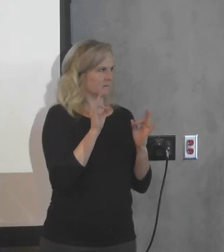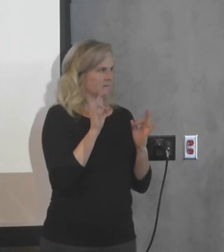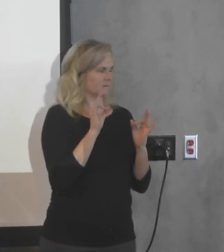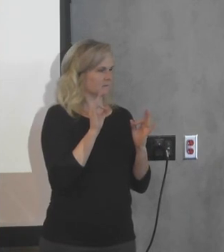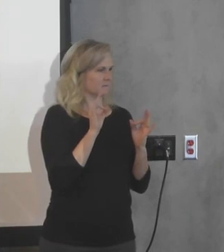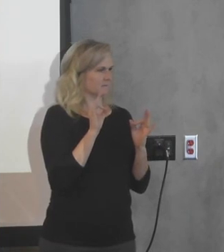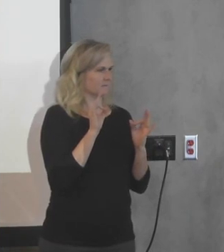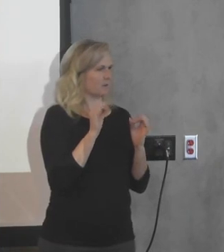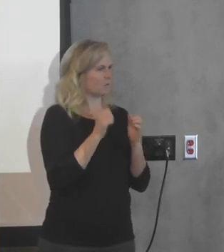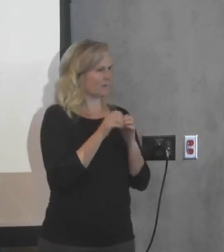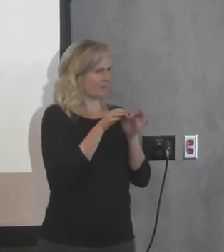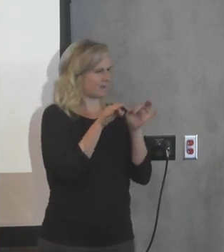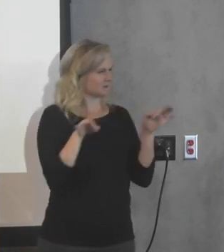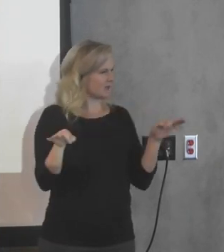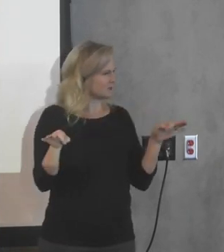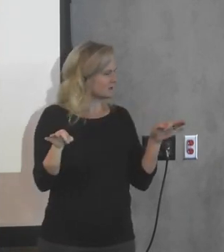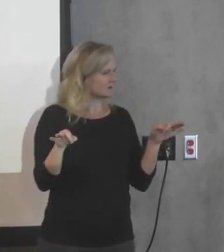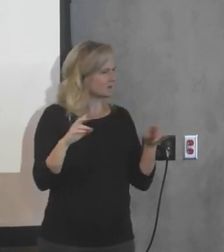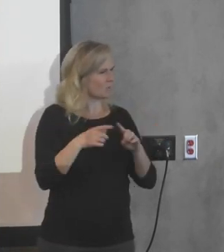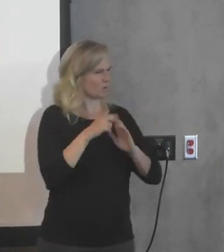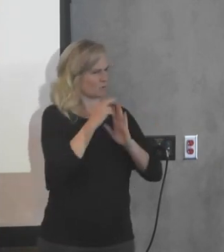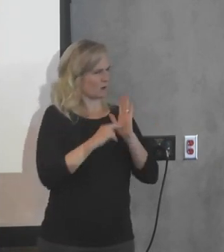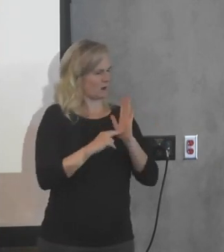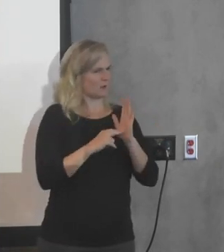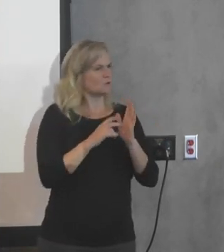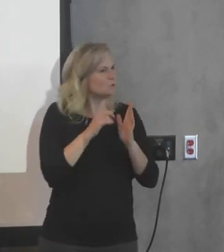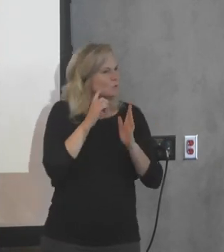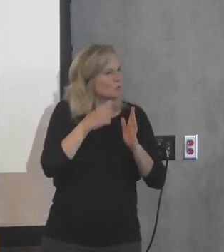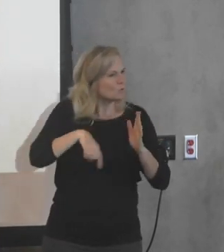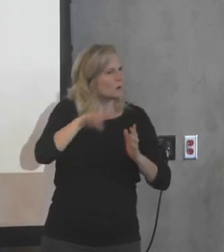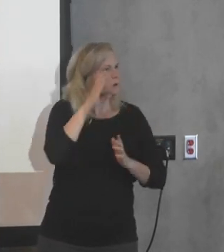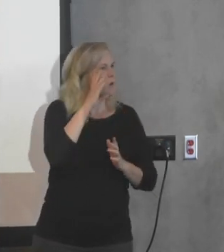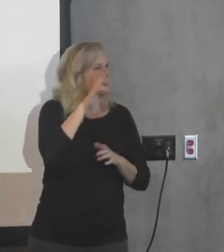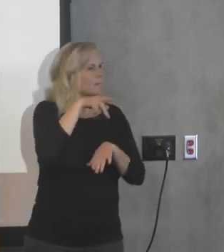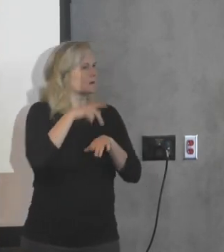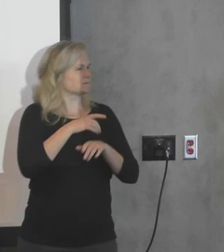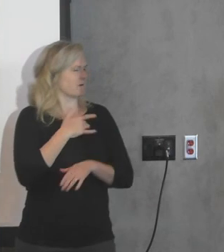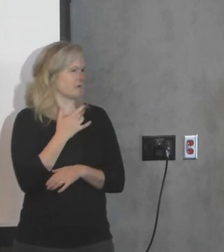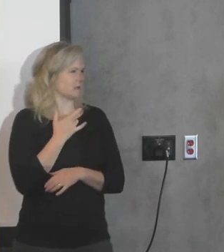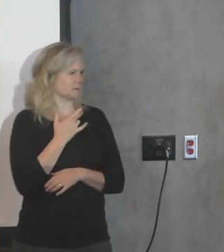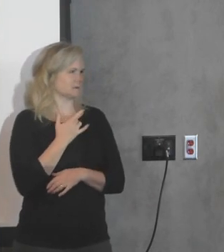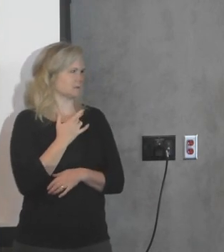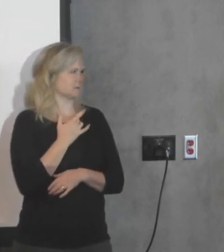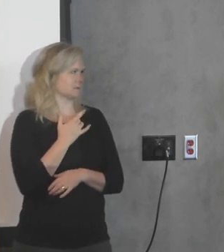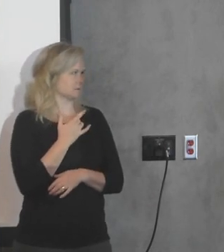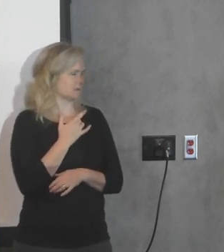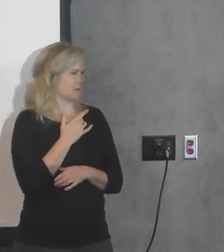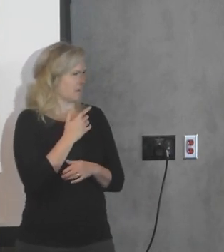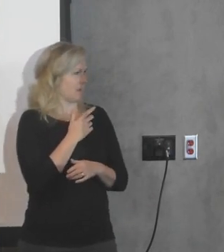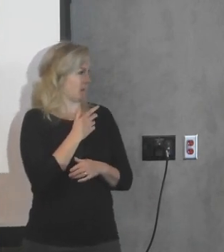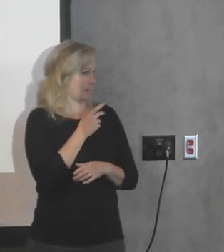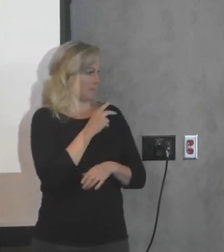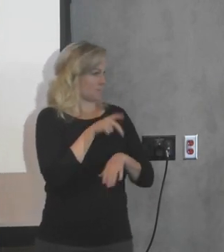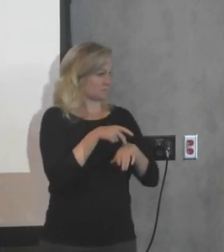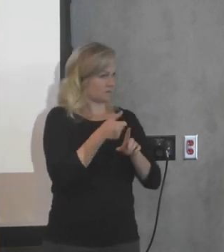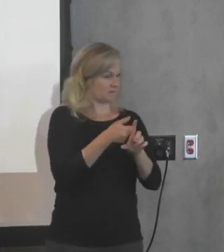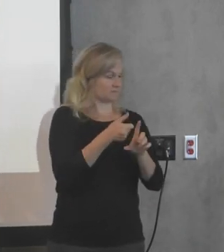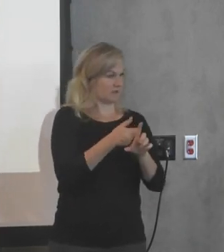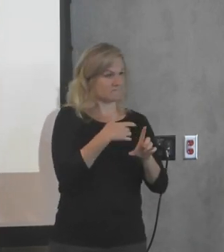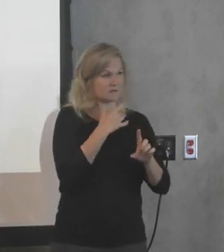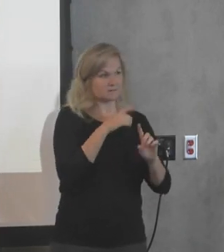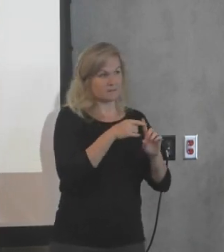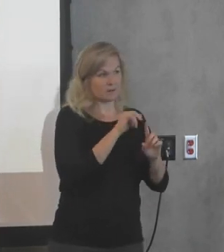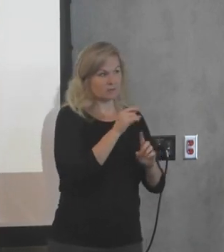So how does the principal feel? What does the principal think about Johnny? Does he